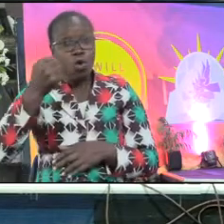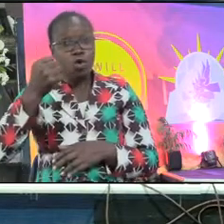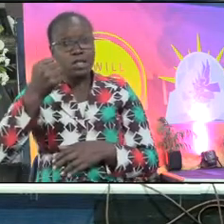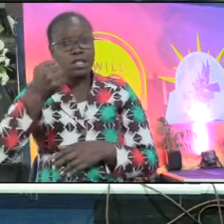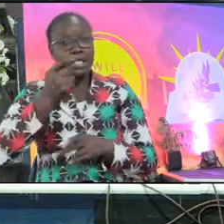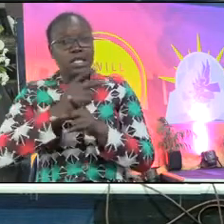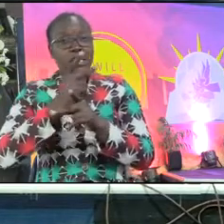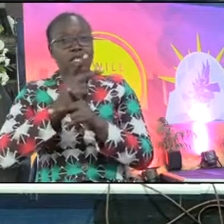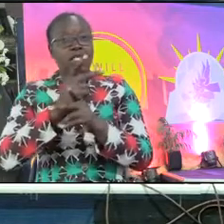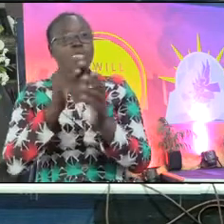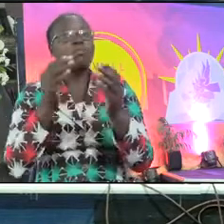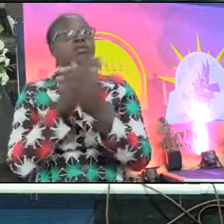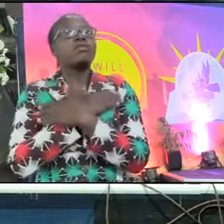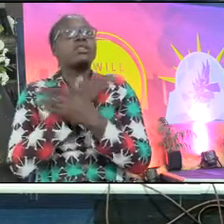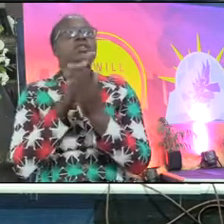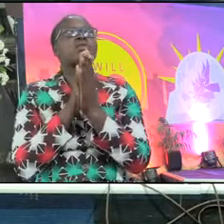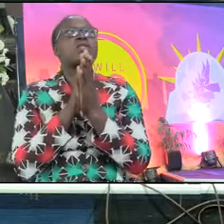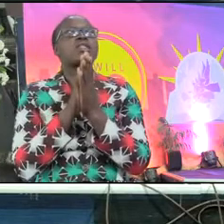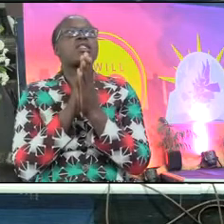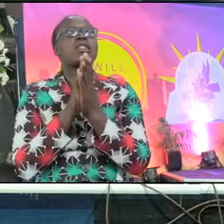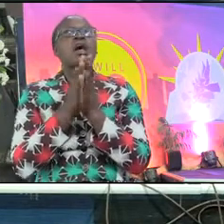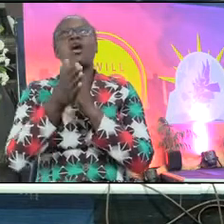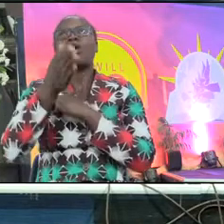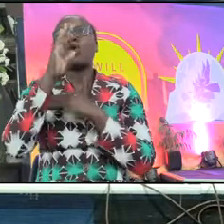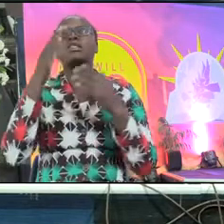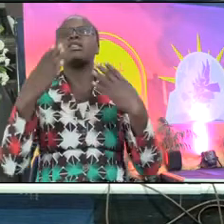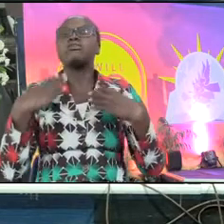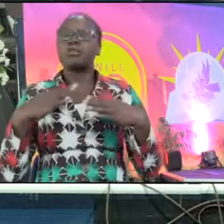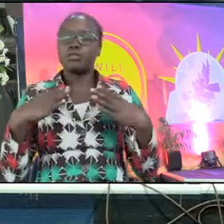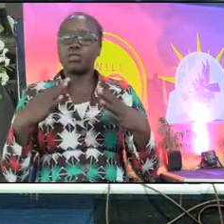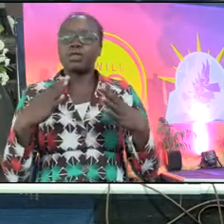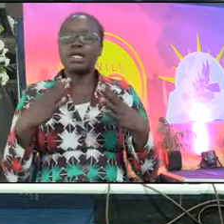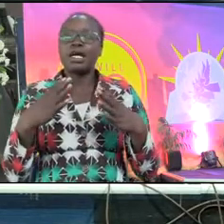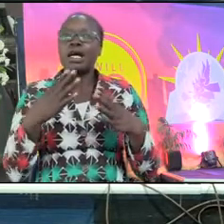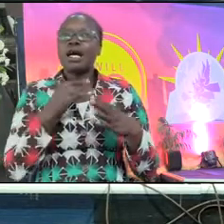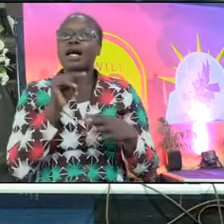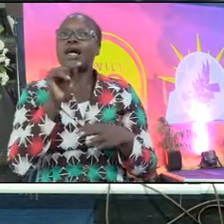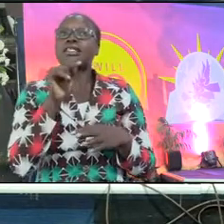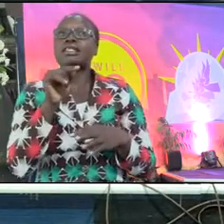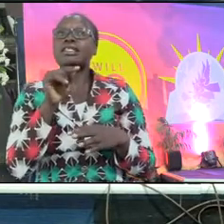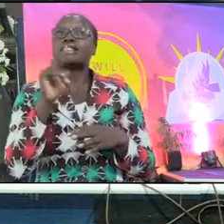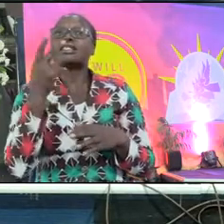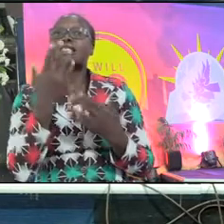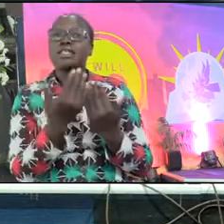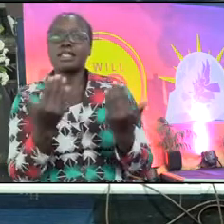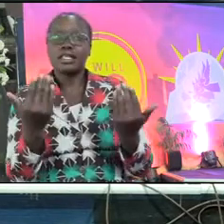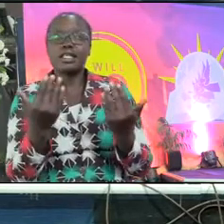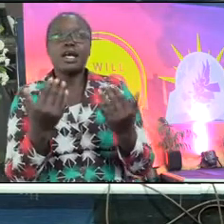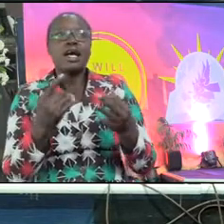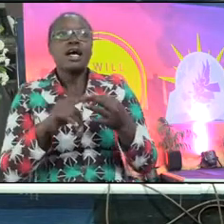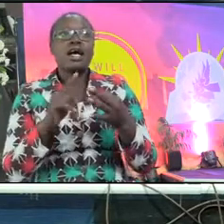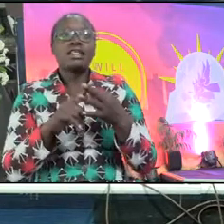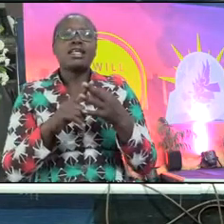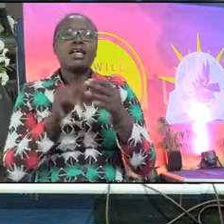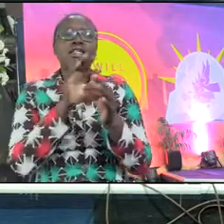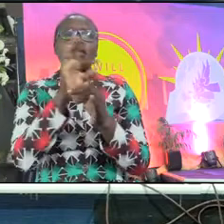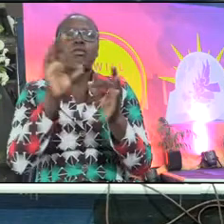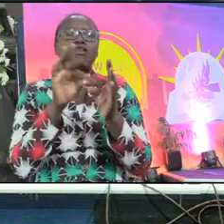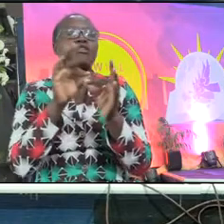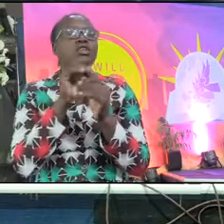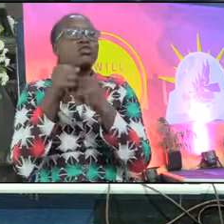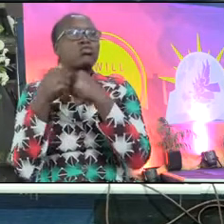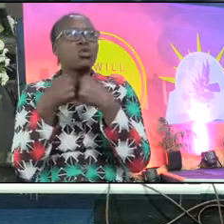Keep company with what kind of people? Godly people. And that's the second thing. Then the perfect storm